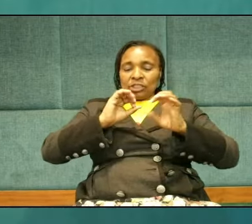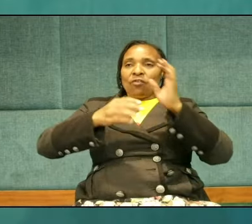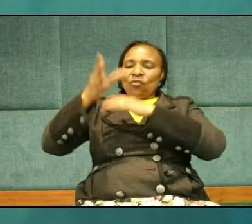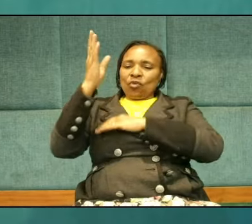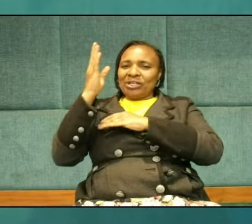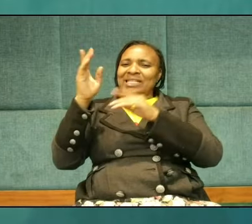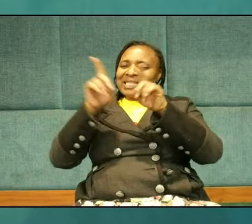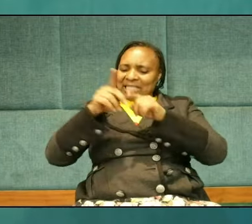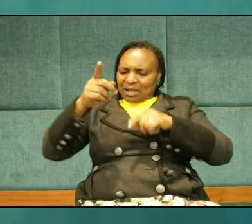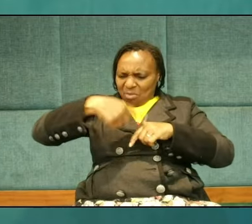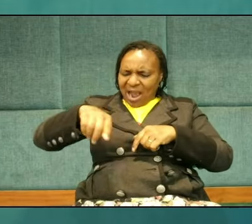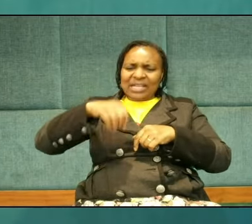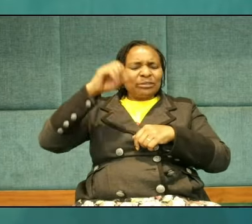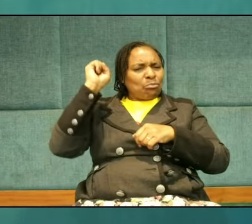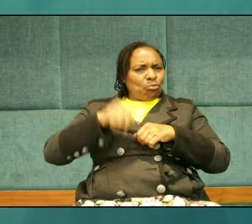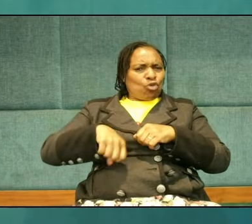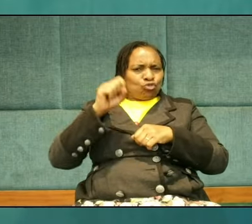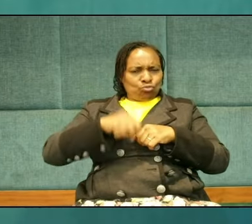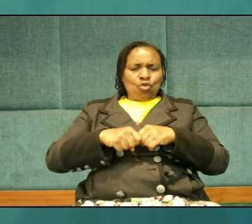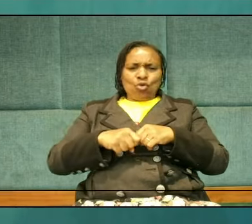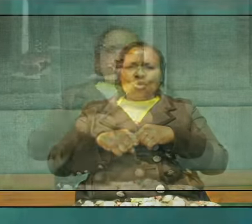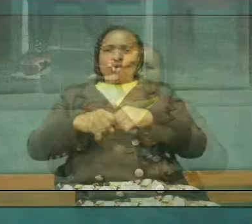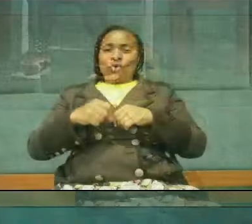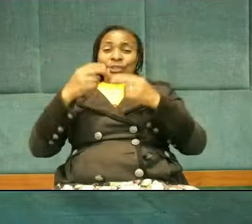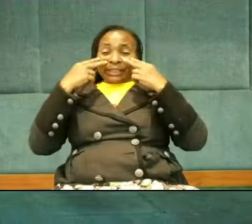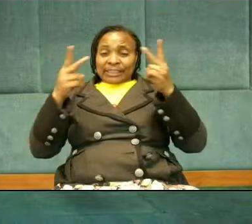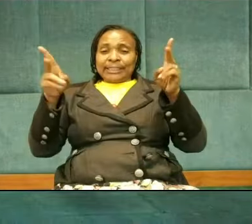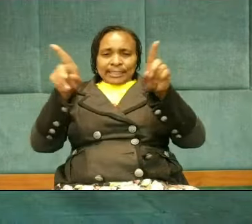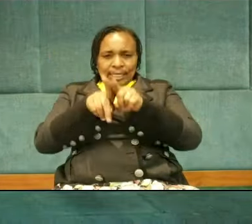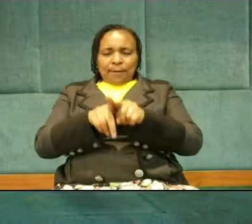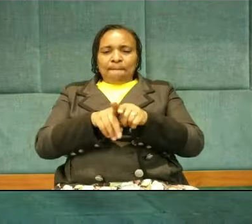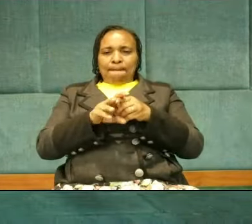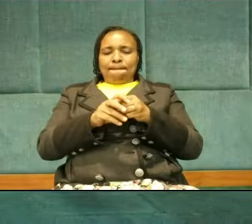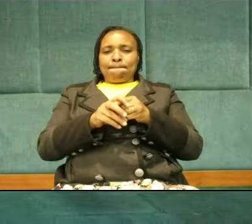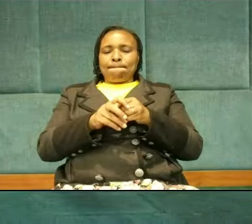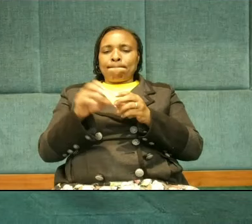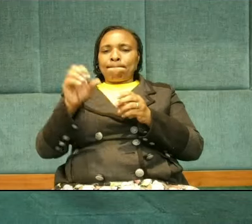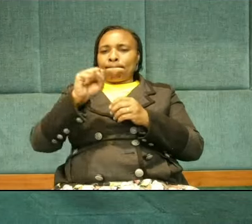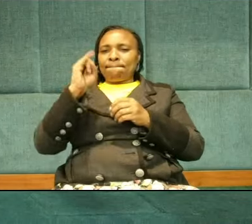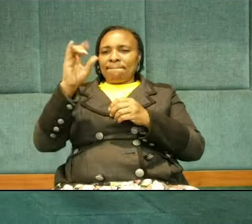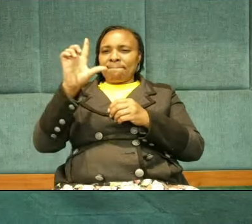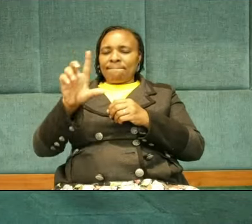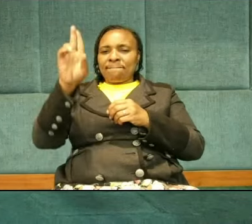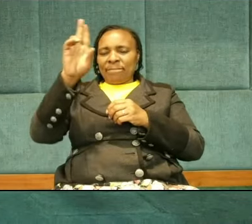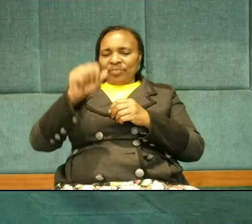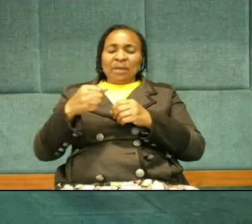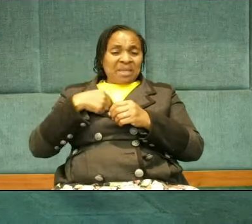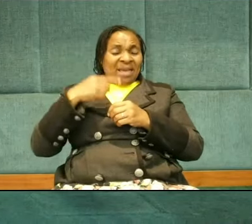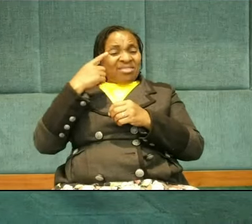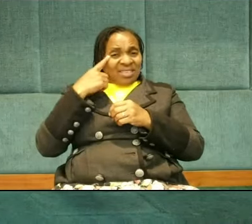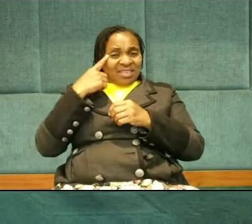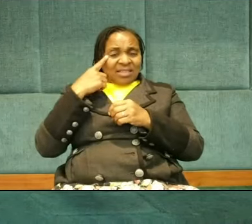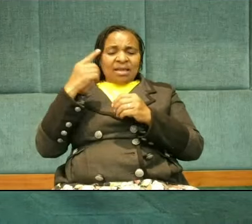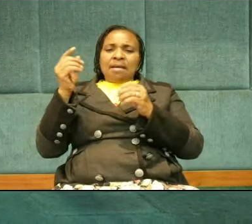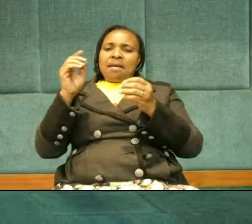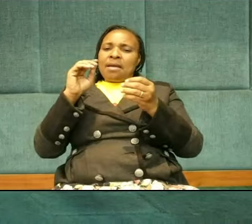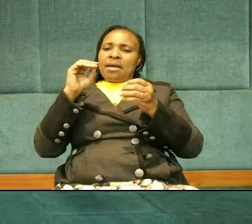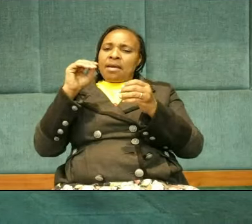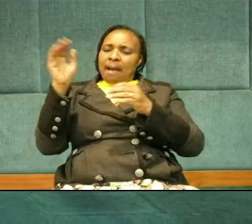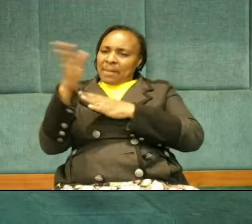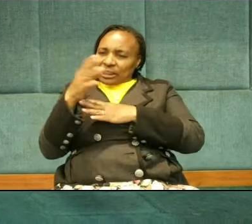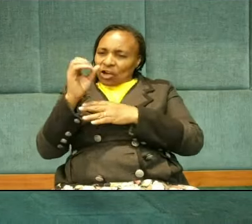the way we should be seen. Yeah. Silas? Okay, I think being an ambassador of